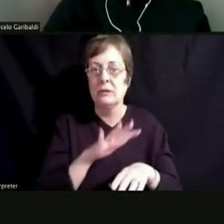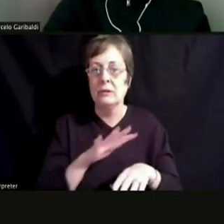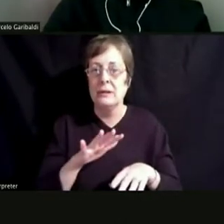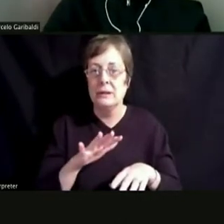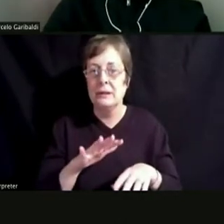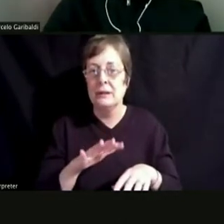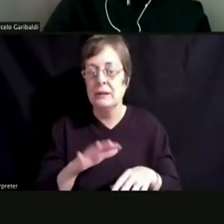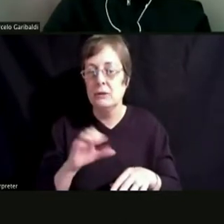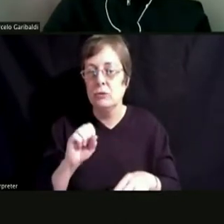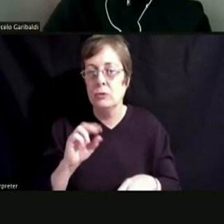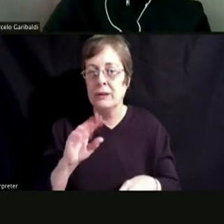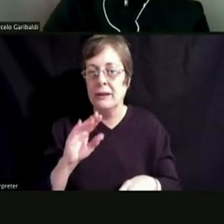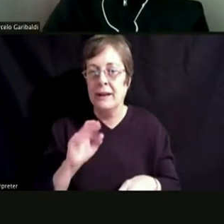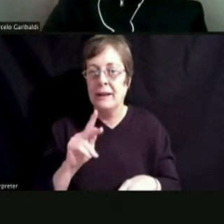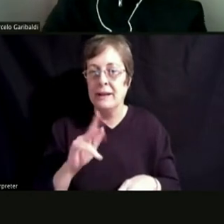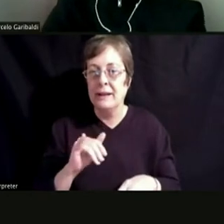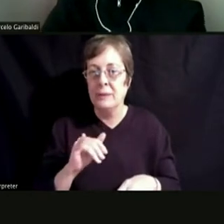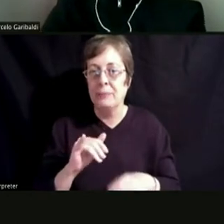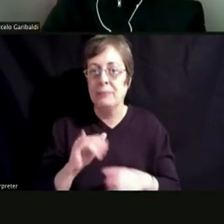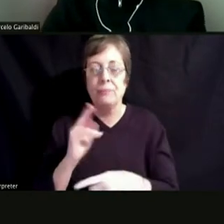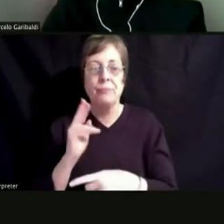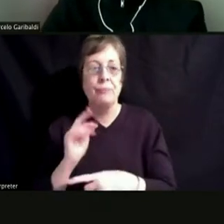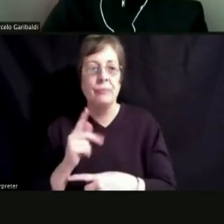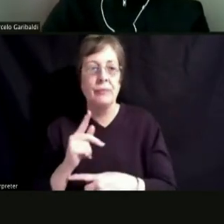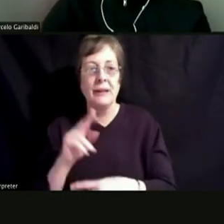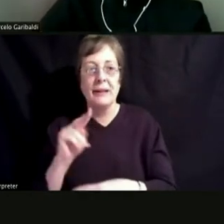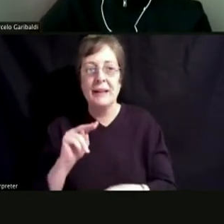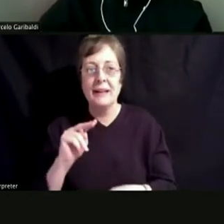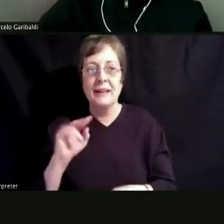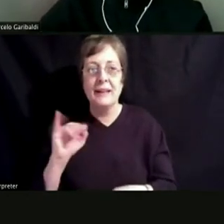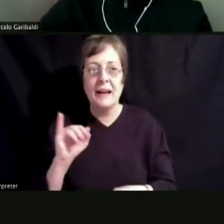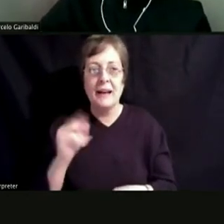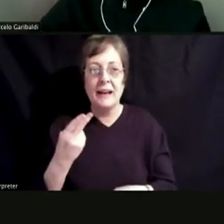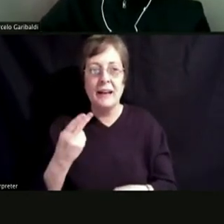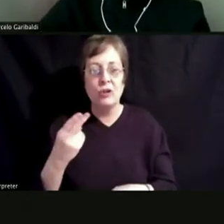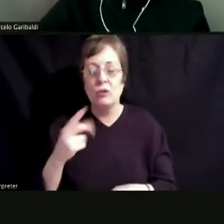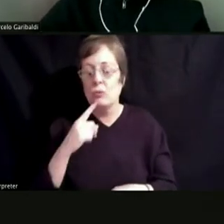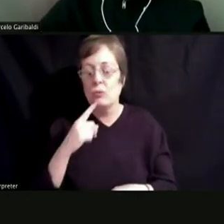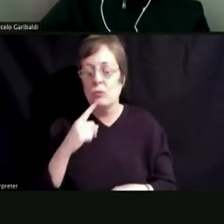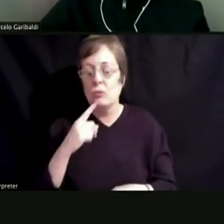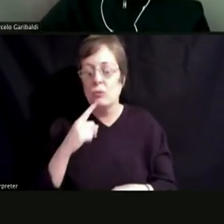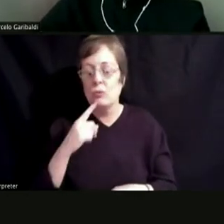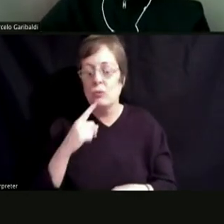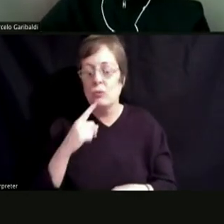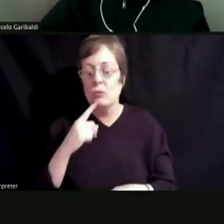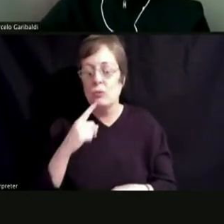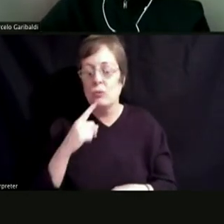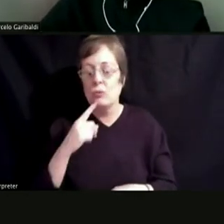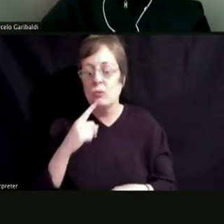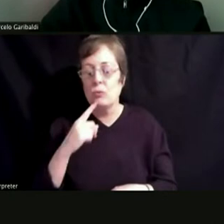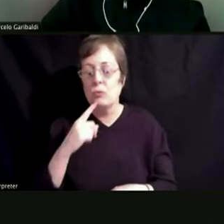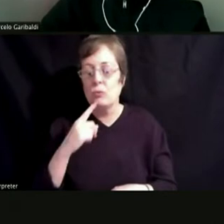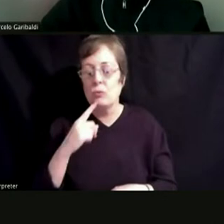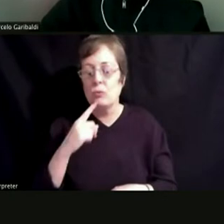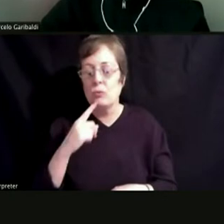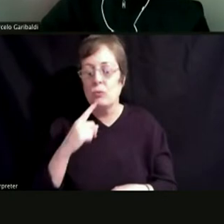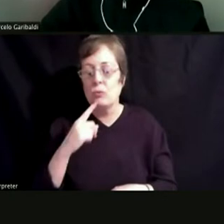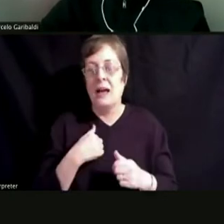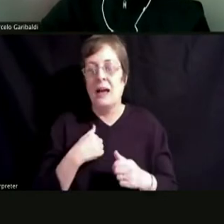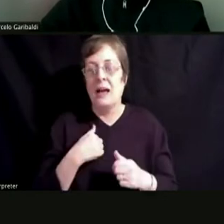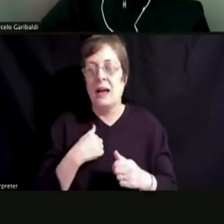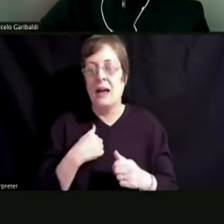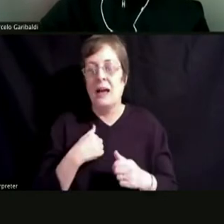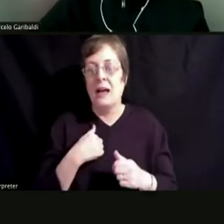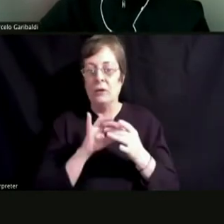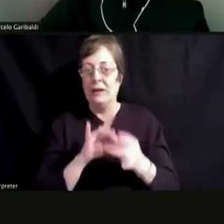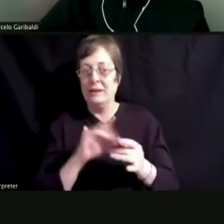Yeah, the NIH is an awesome place. I can't claim plenty of those translation from the bench to the bedside. I do everything I